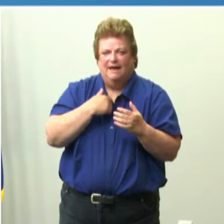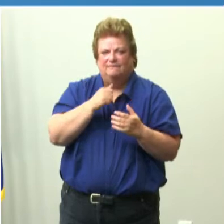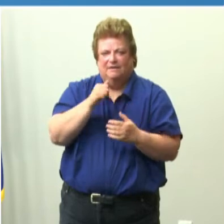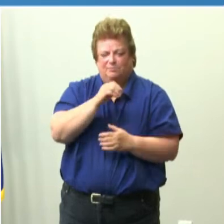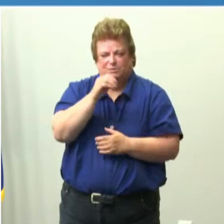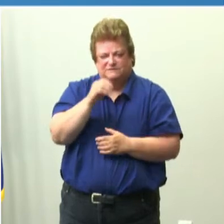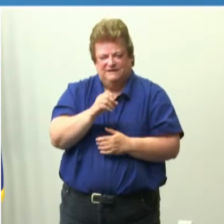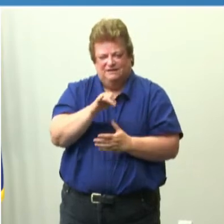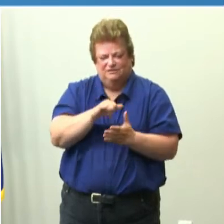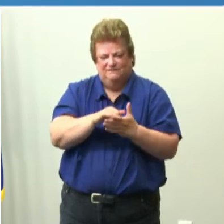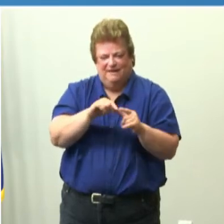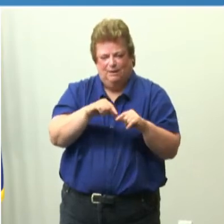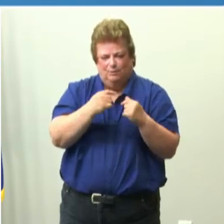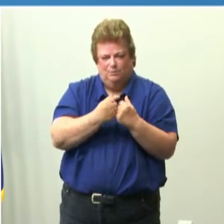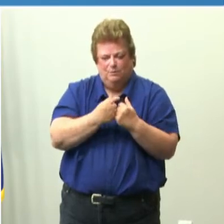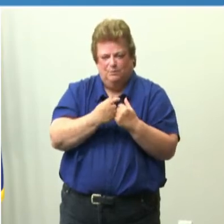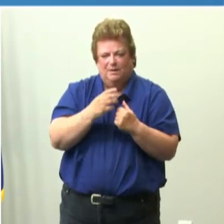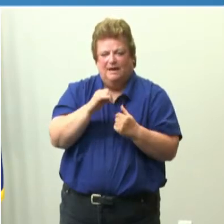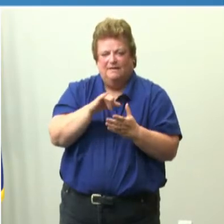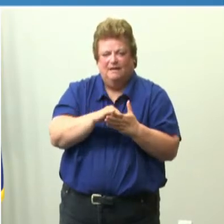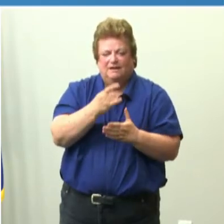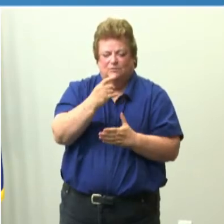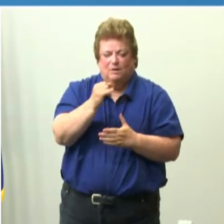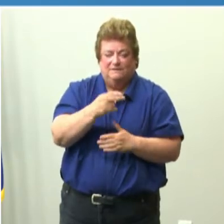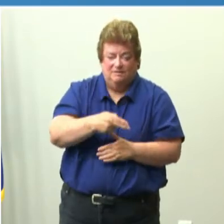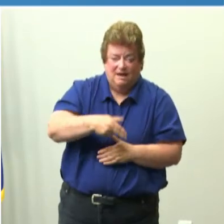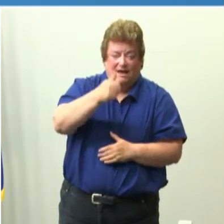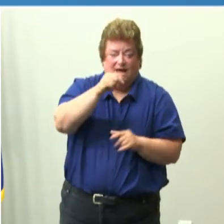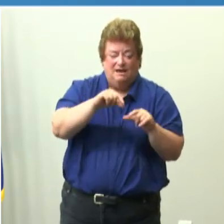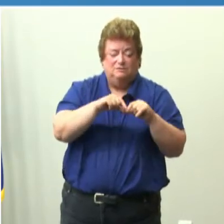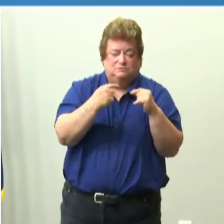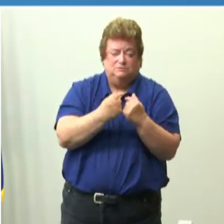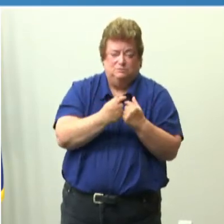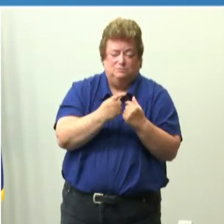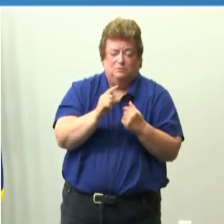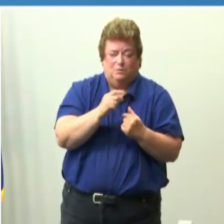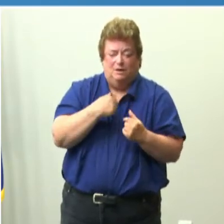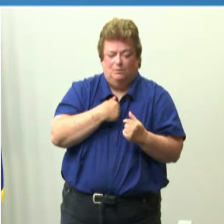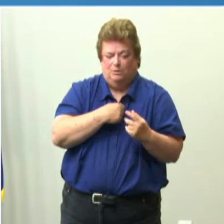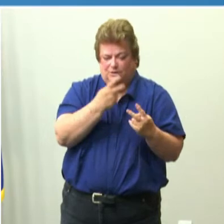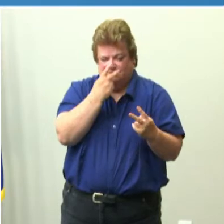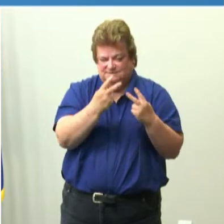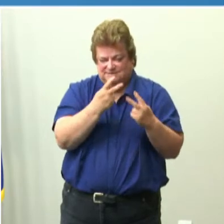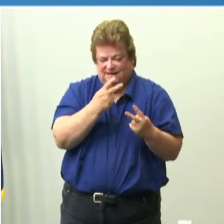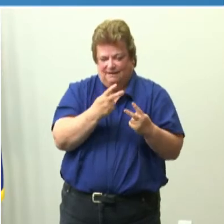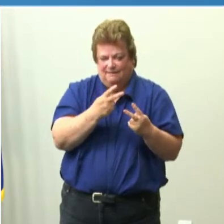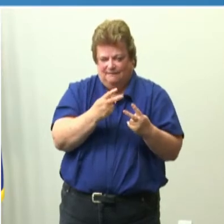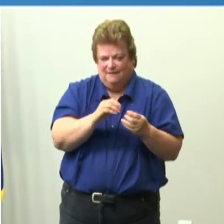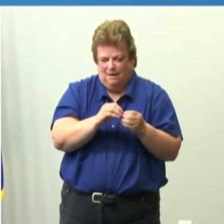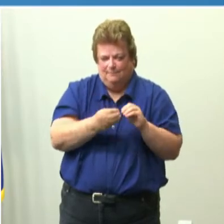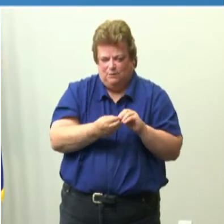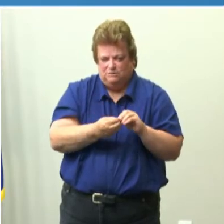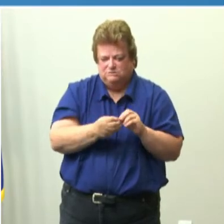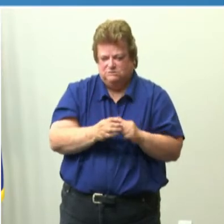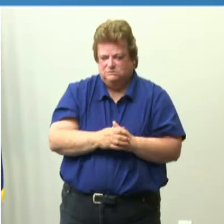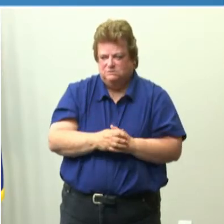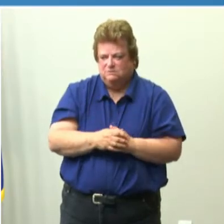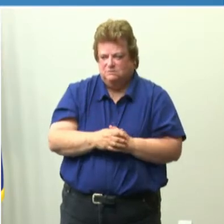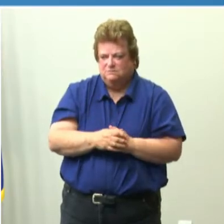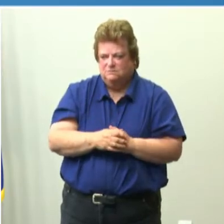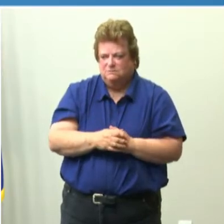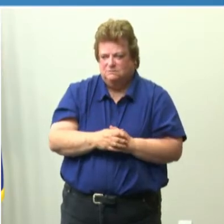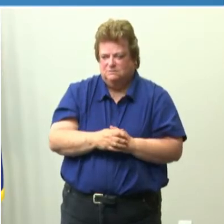that group, and that's one of the highest groups where we're seeing cases.